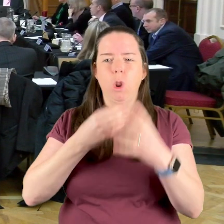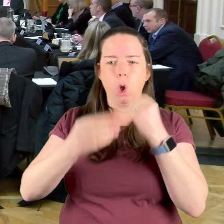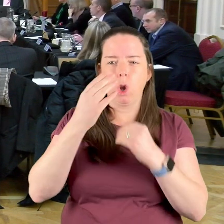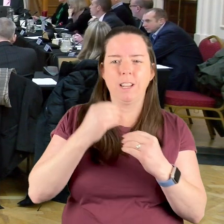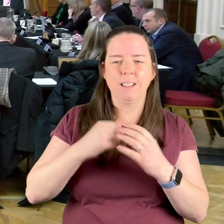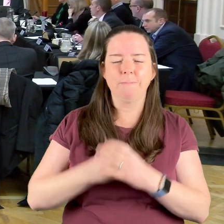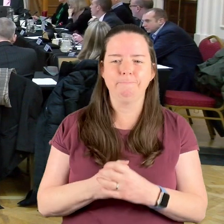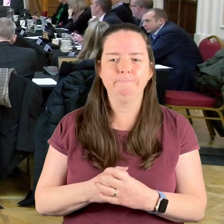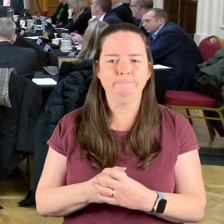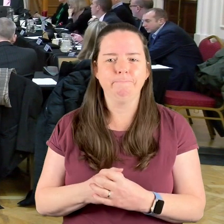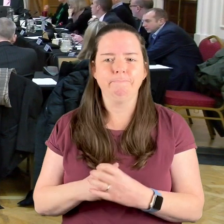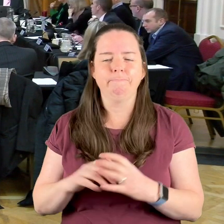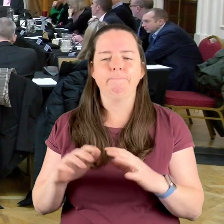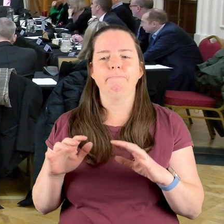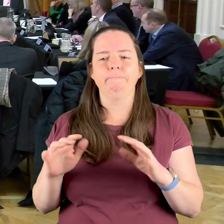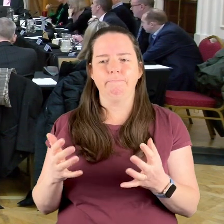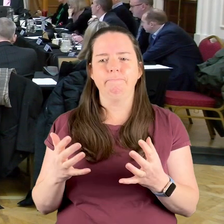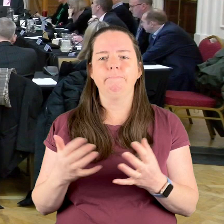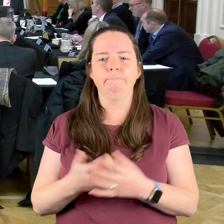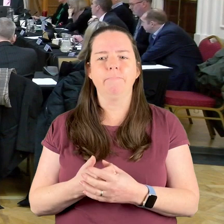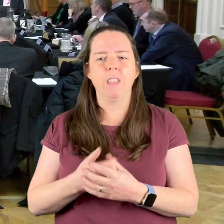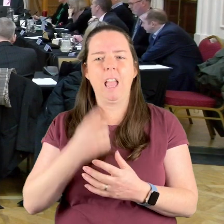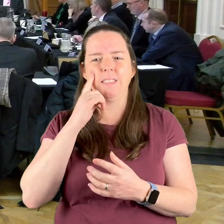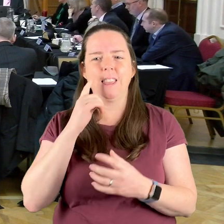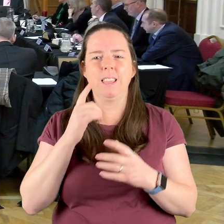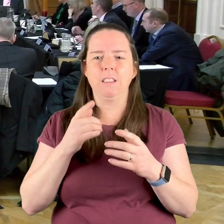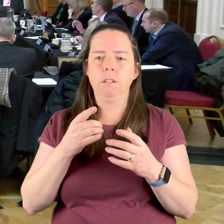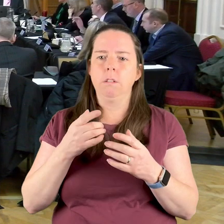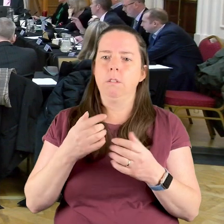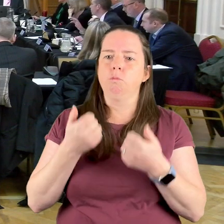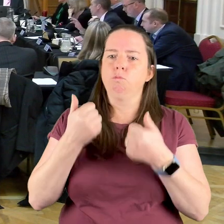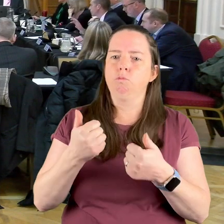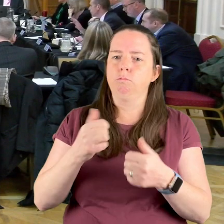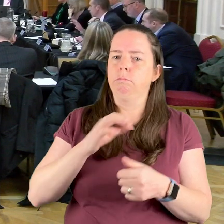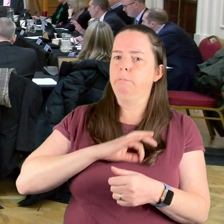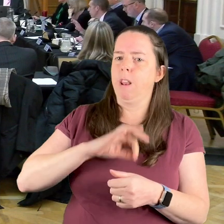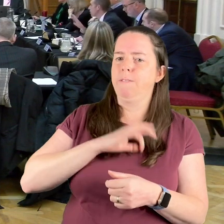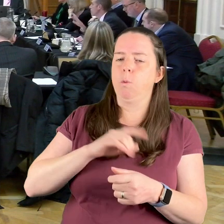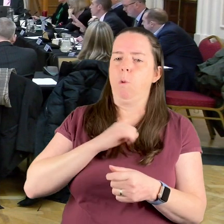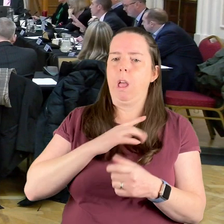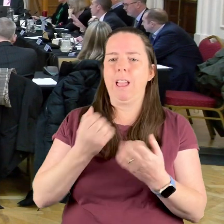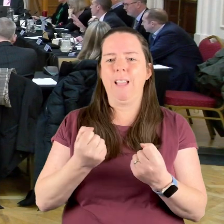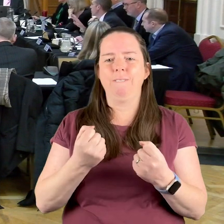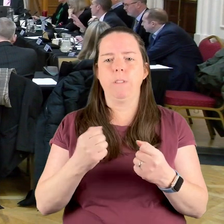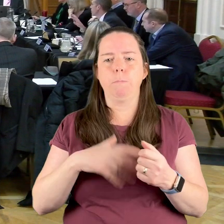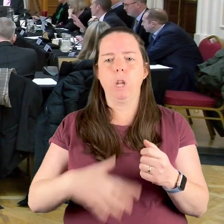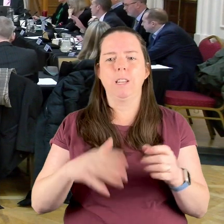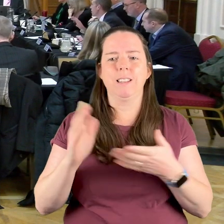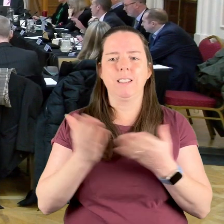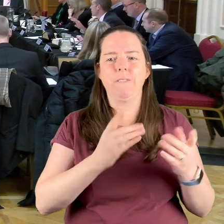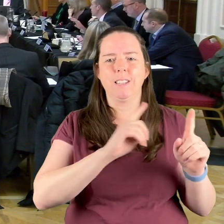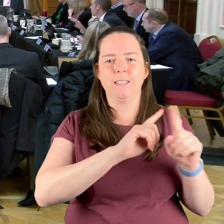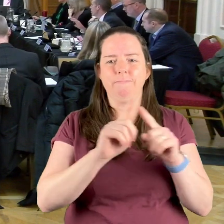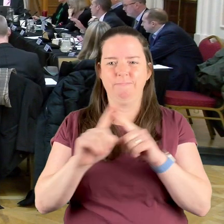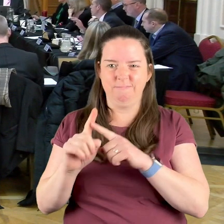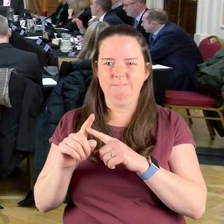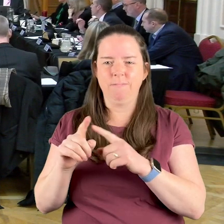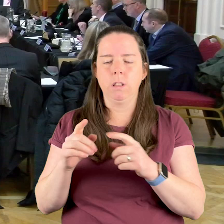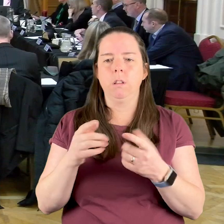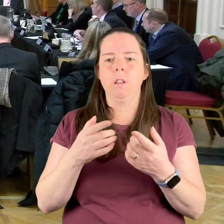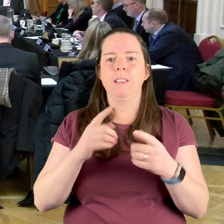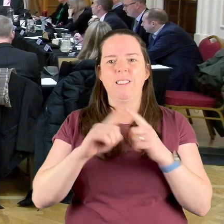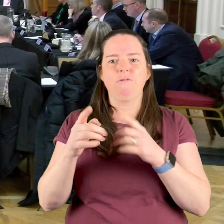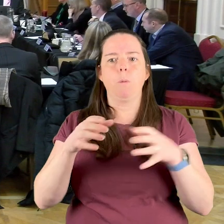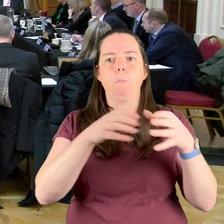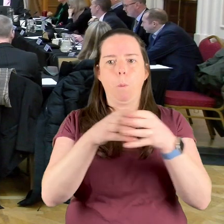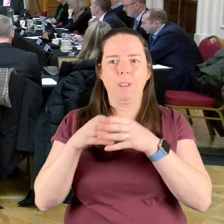peer support and learning between, I think, will have some merit, because we have different maternity services in each of our patches,